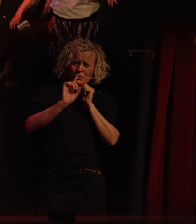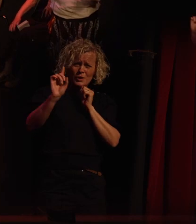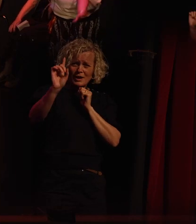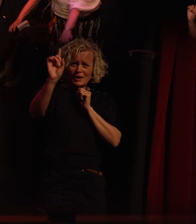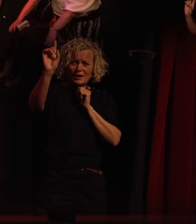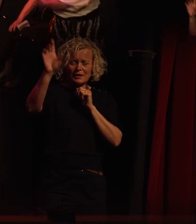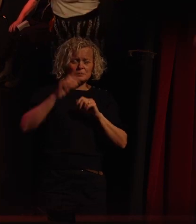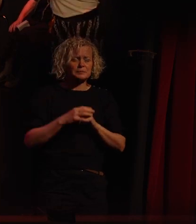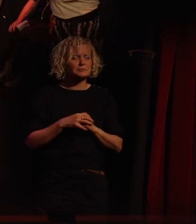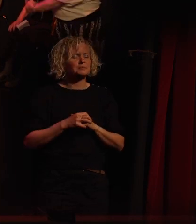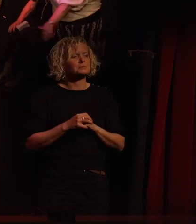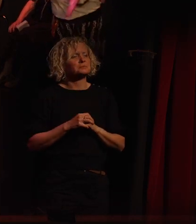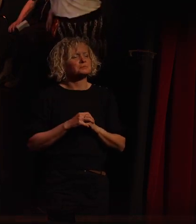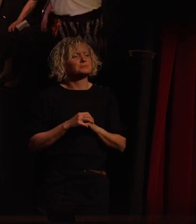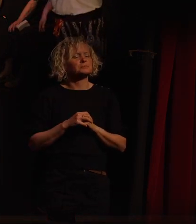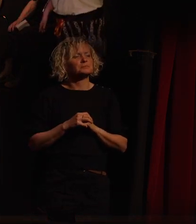his way.